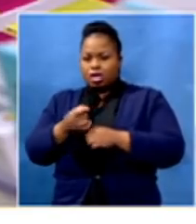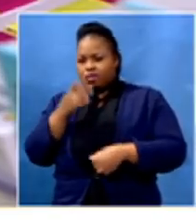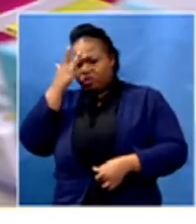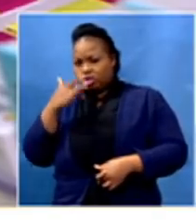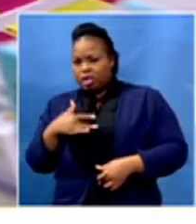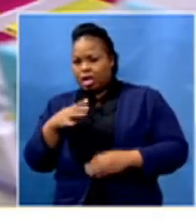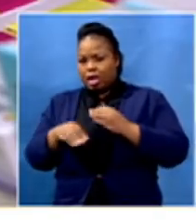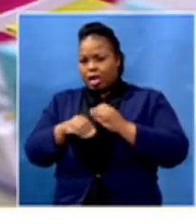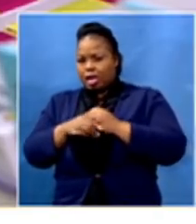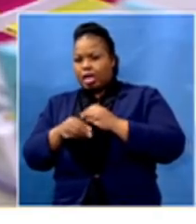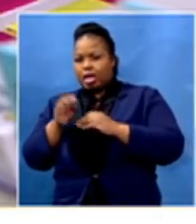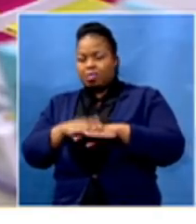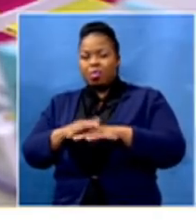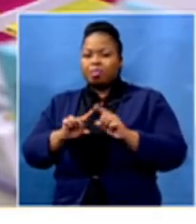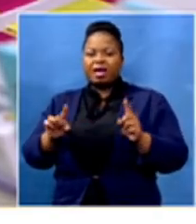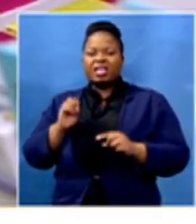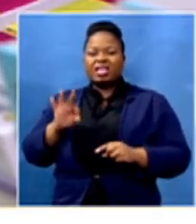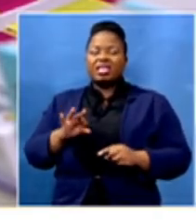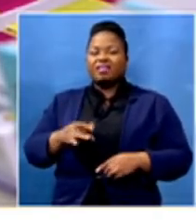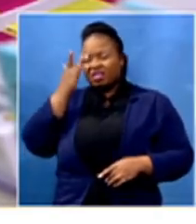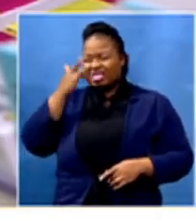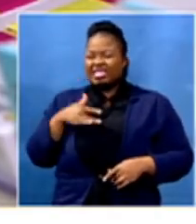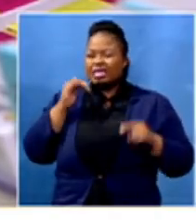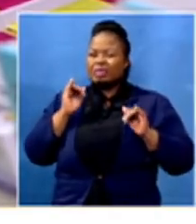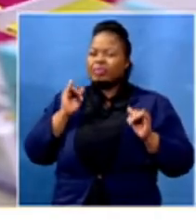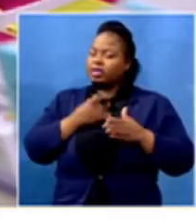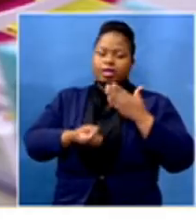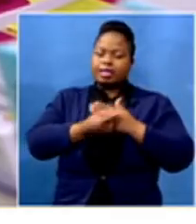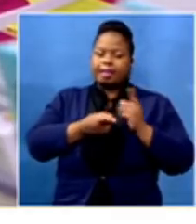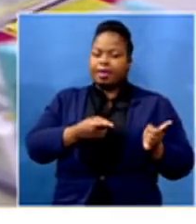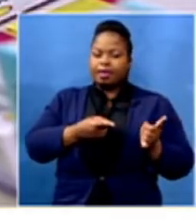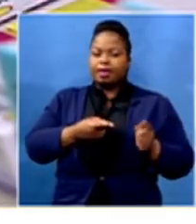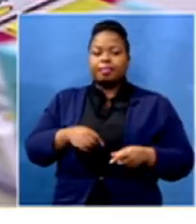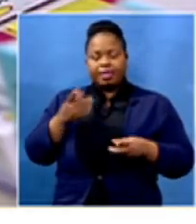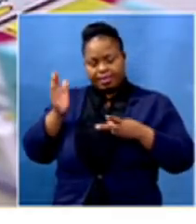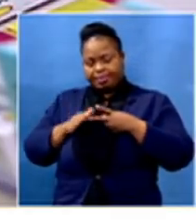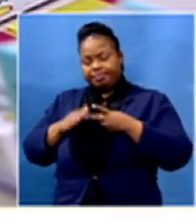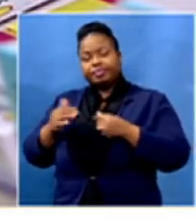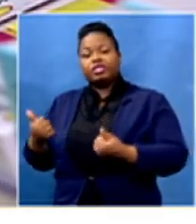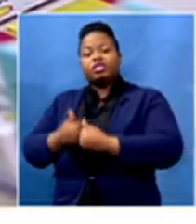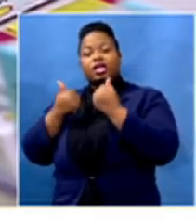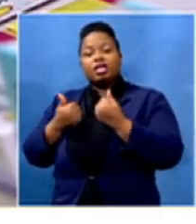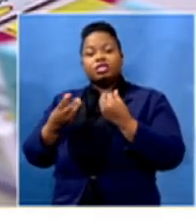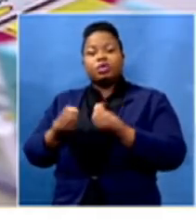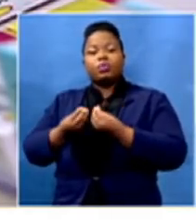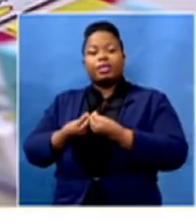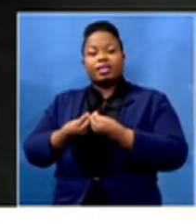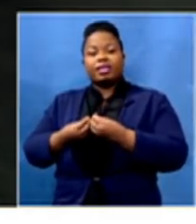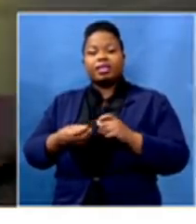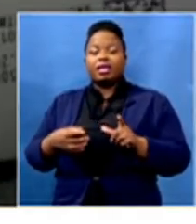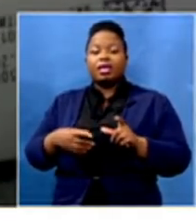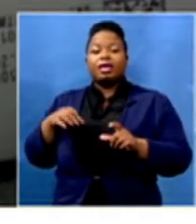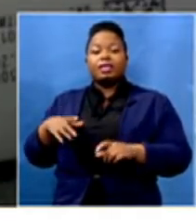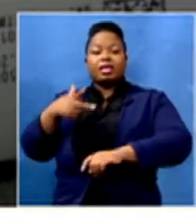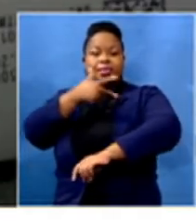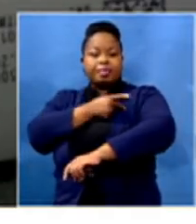But it doesn't happen if you've got an acute infection like this one. The second area where there may be challenges with the steroids is